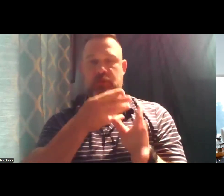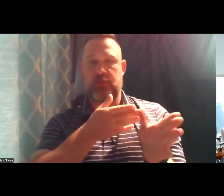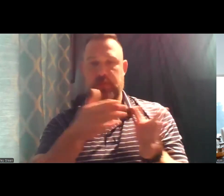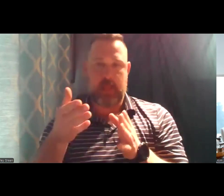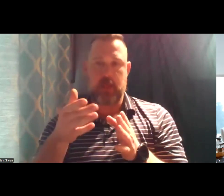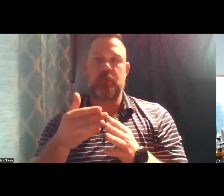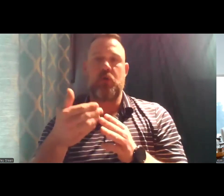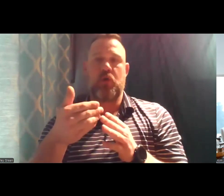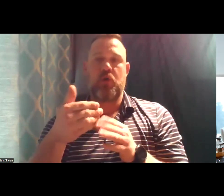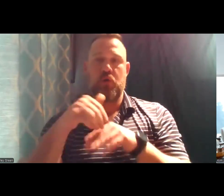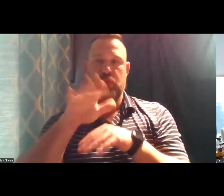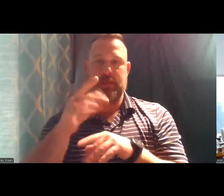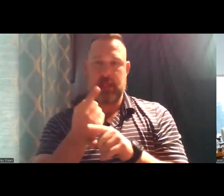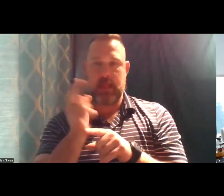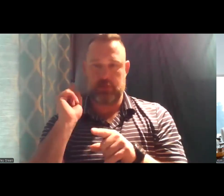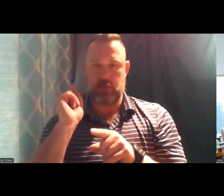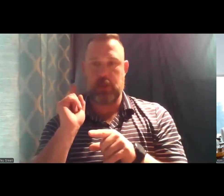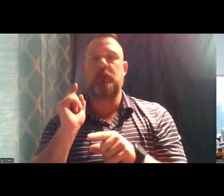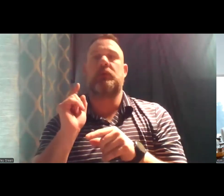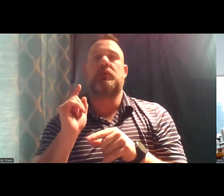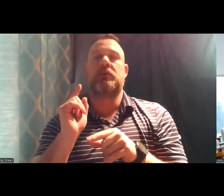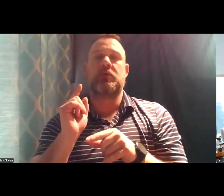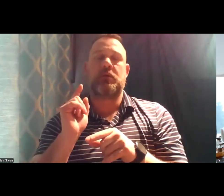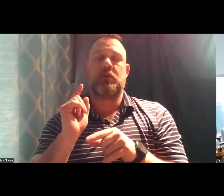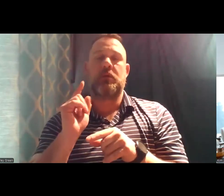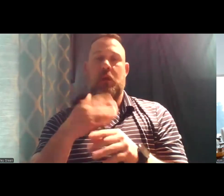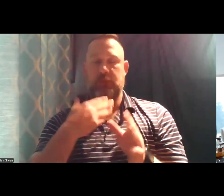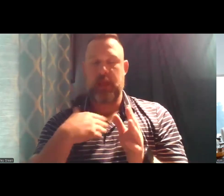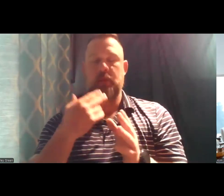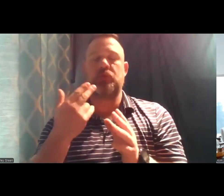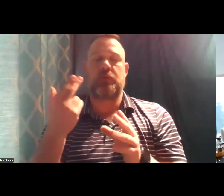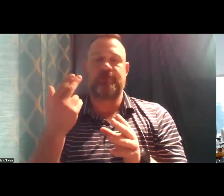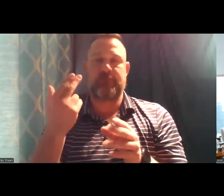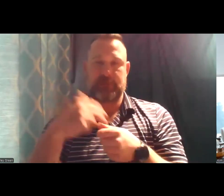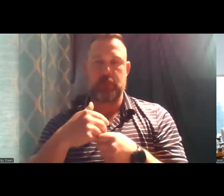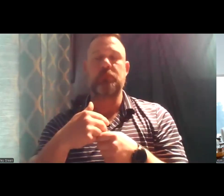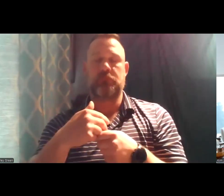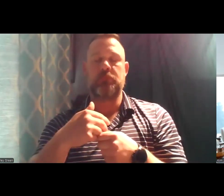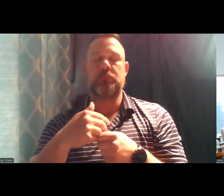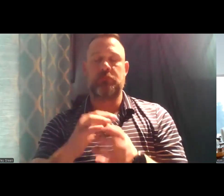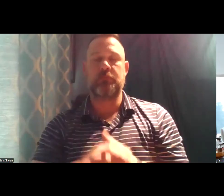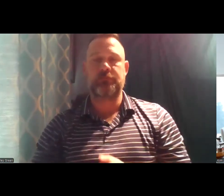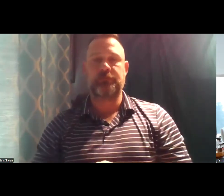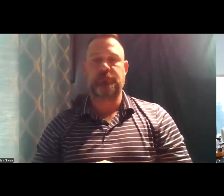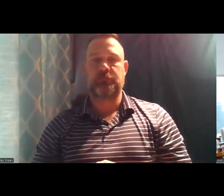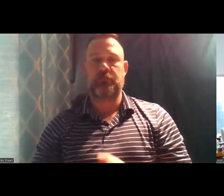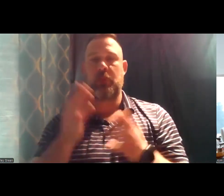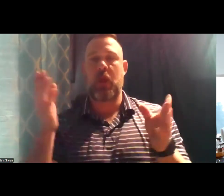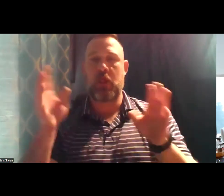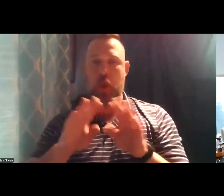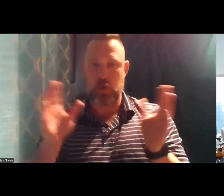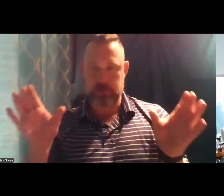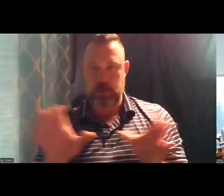released just last week at our Impact Committee, and I was glad to attend and participate in that. I'll close by encouraging you